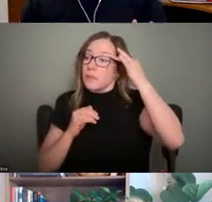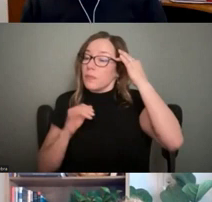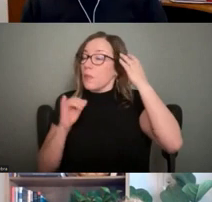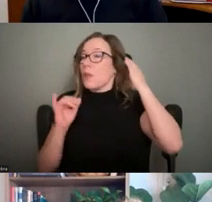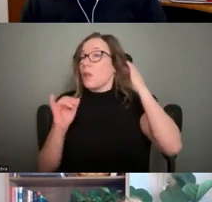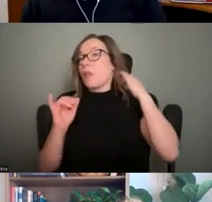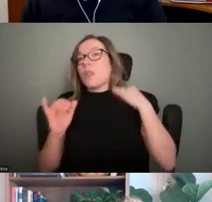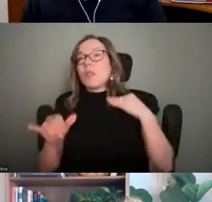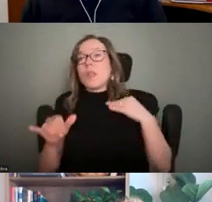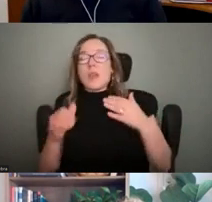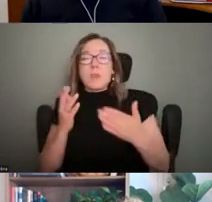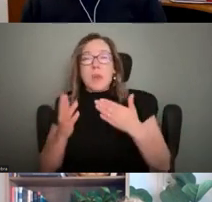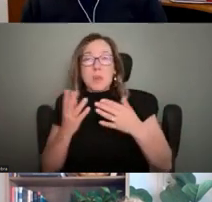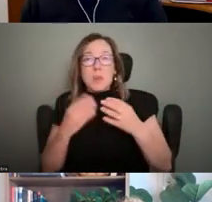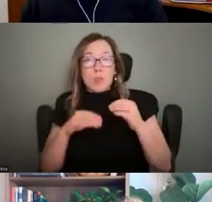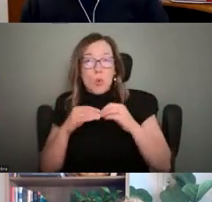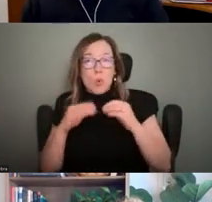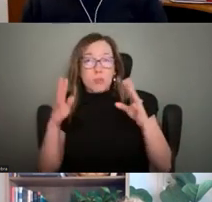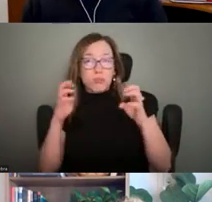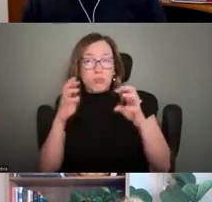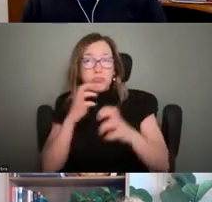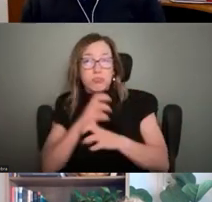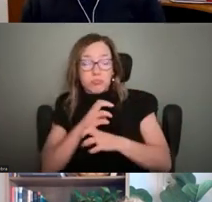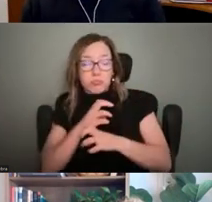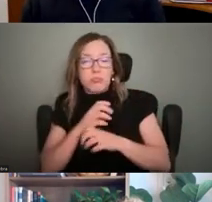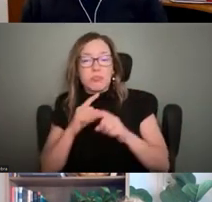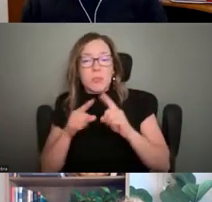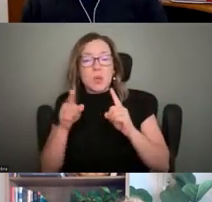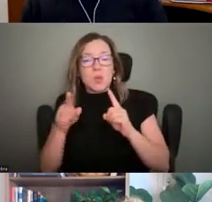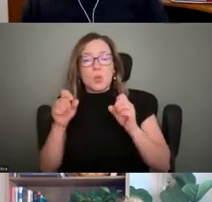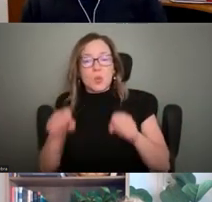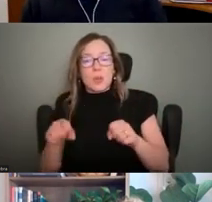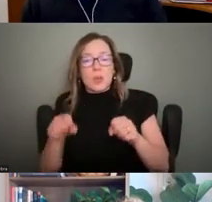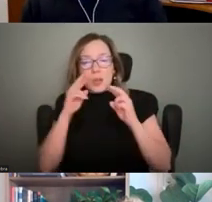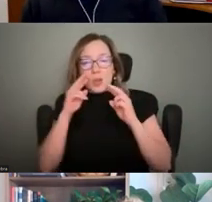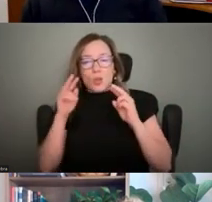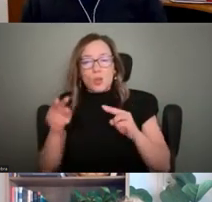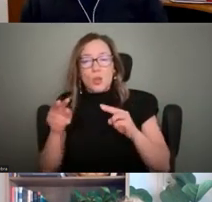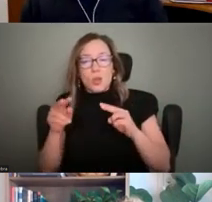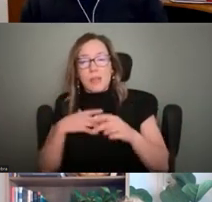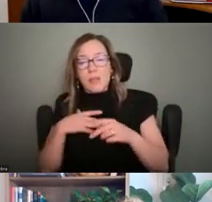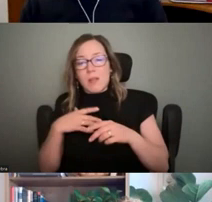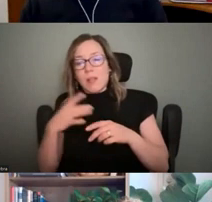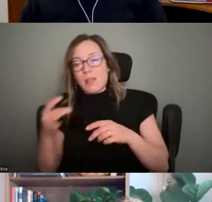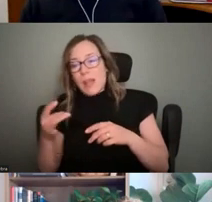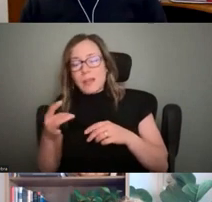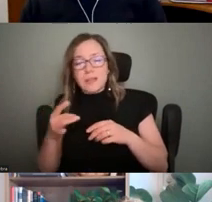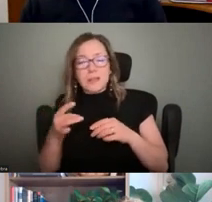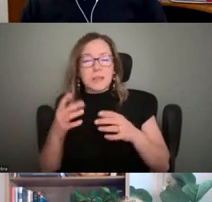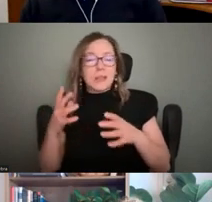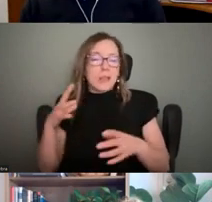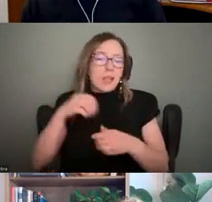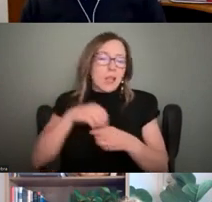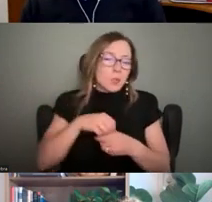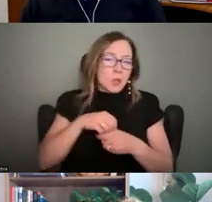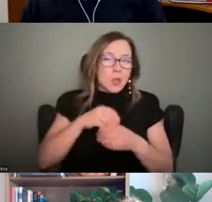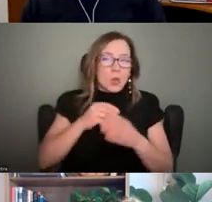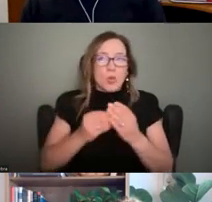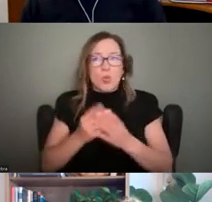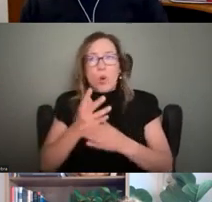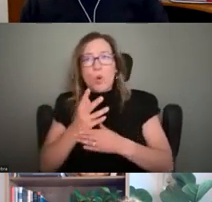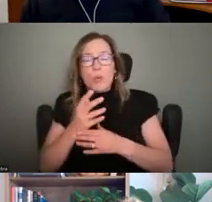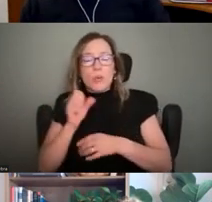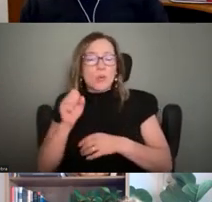That may be a little bit more complicated, but you can look at the number of likes, engagement, any kind of growth in social media, for